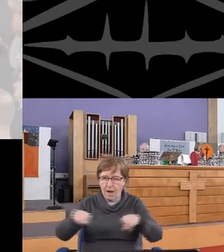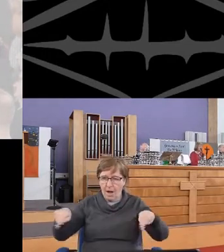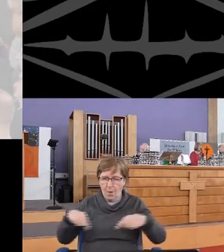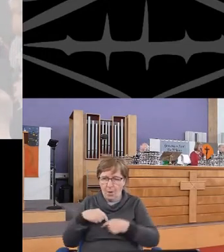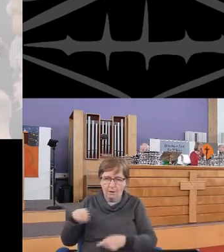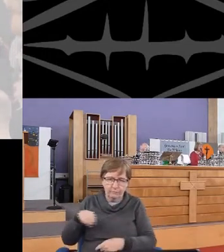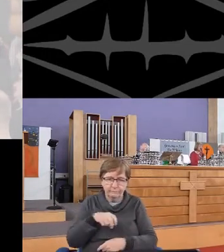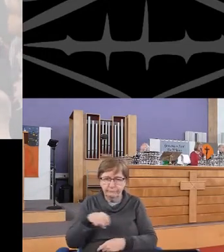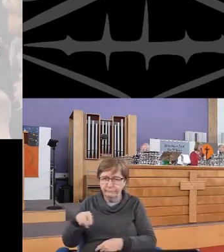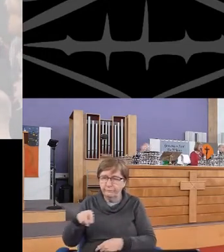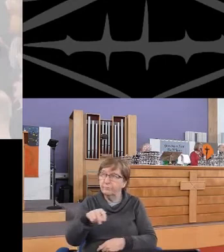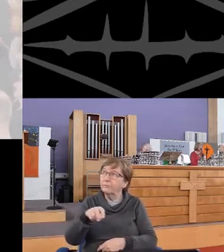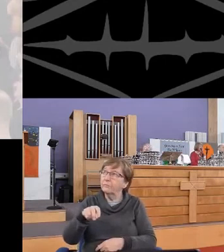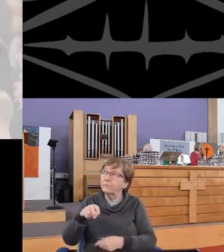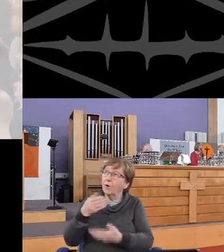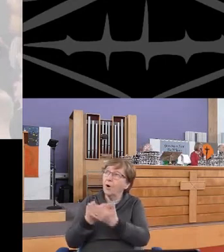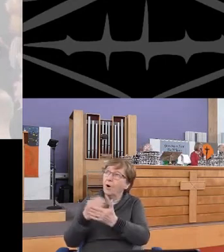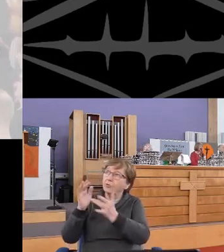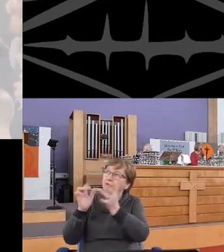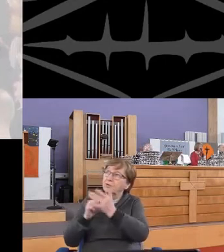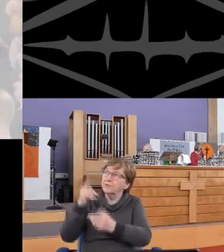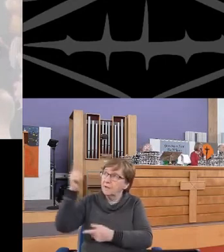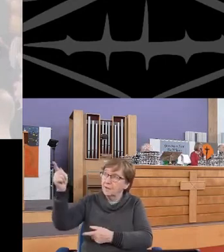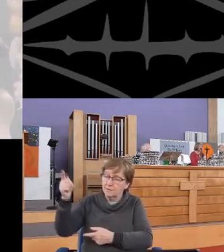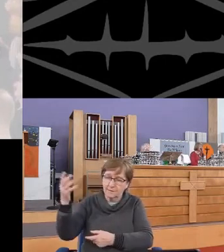strayed, our waywardness on Christ was